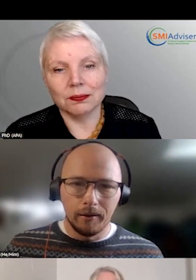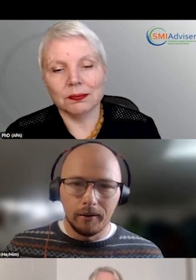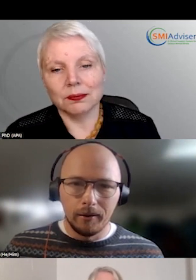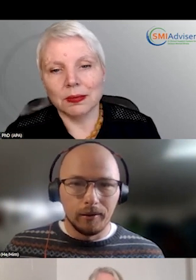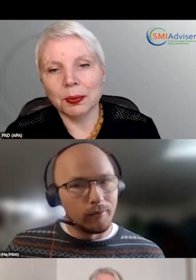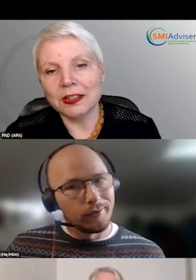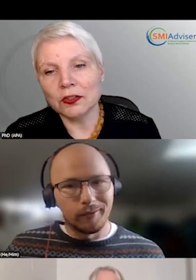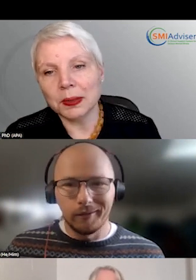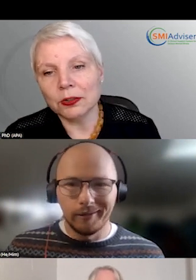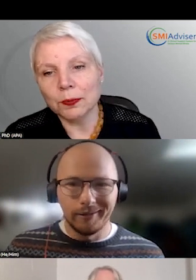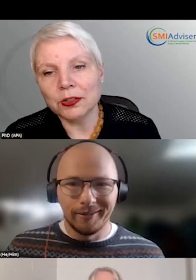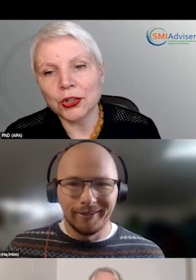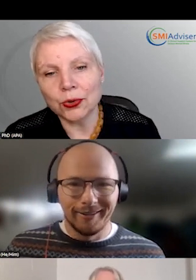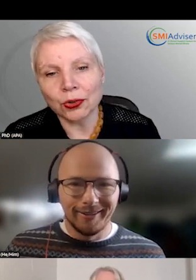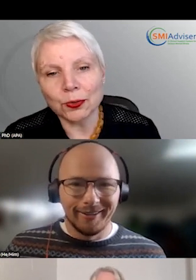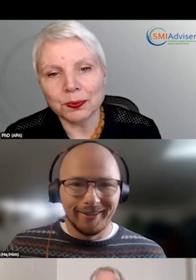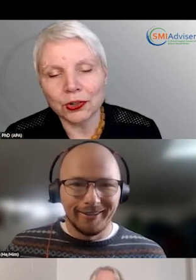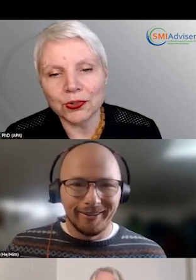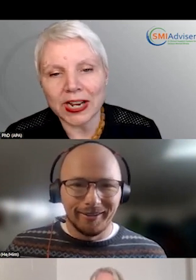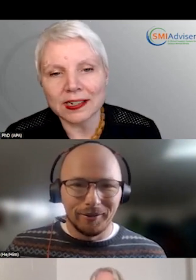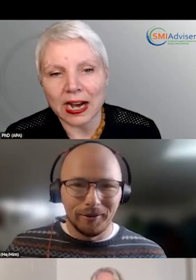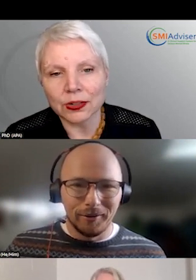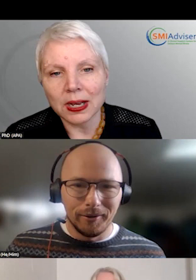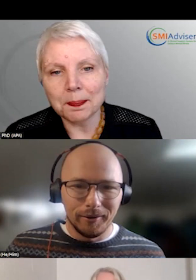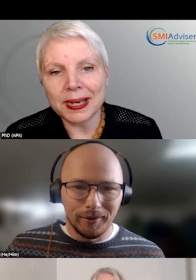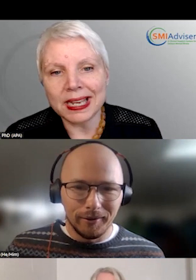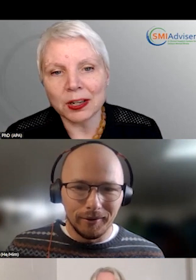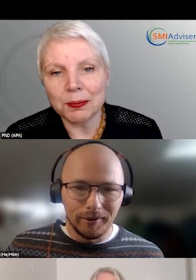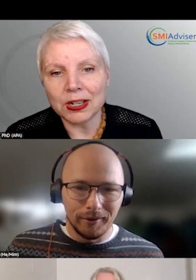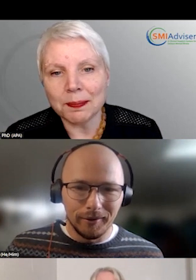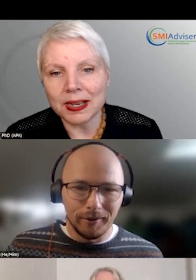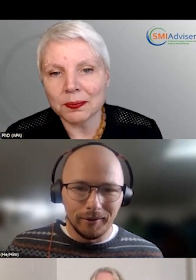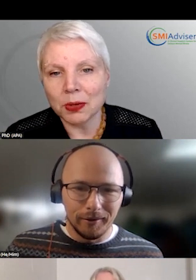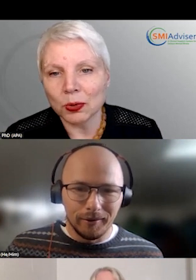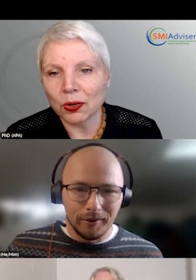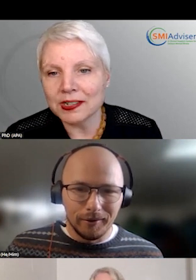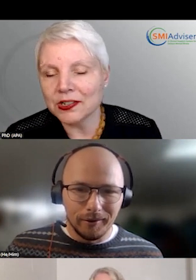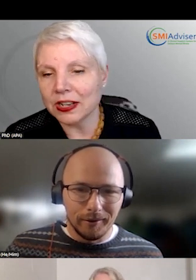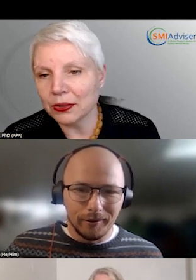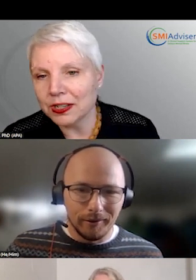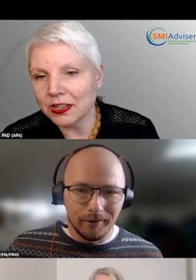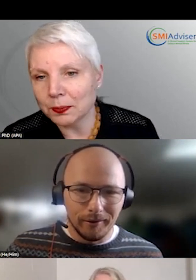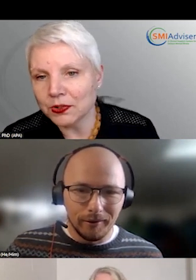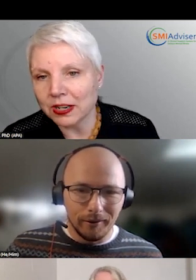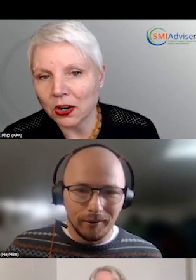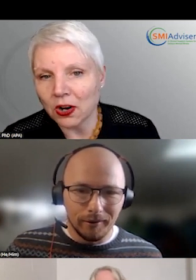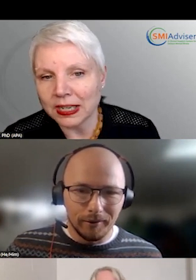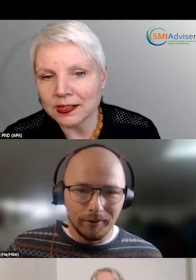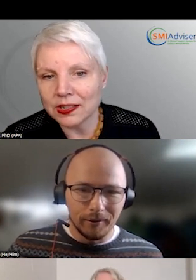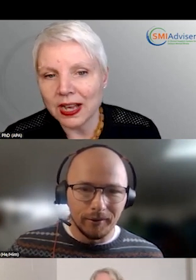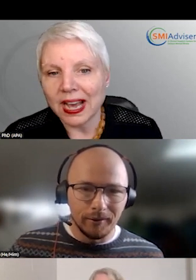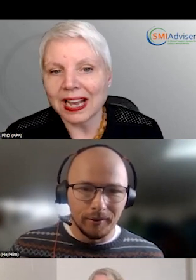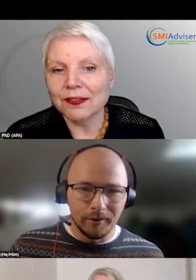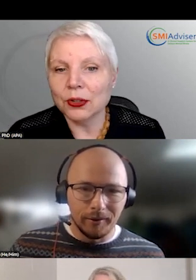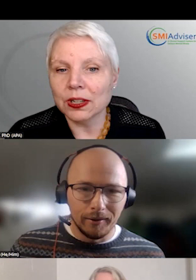Oh, a pretty split group, but two stand out. B, community-based mobile crisis had 36% of our